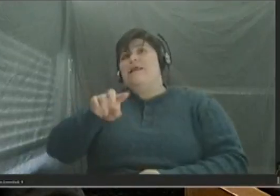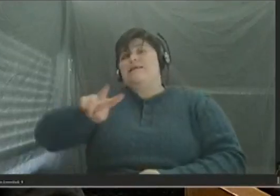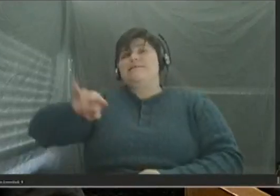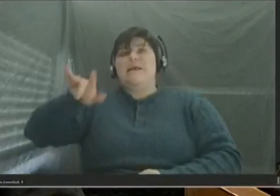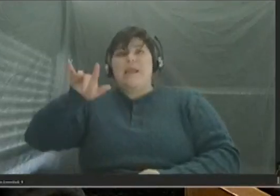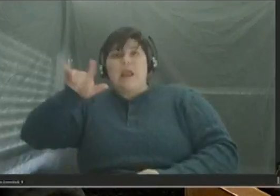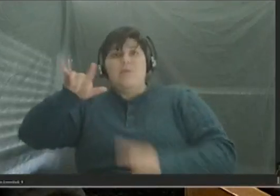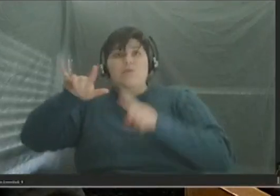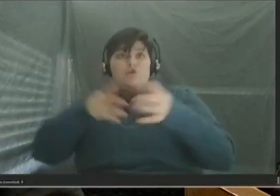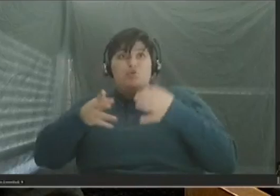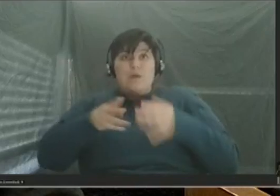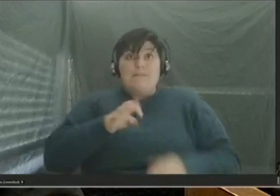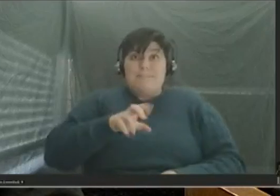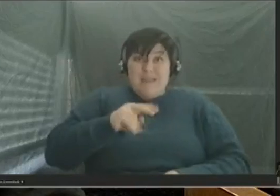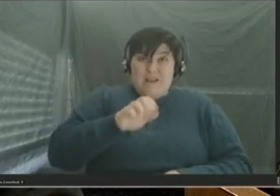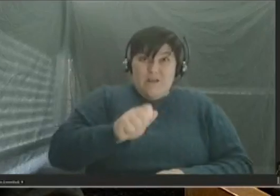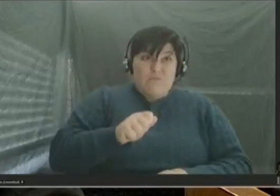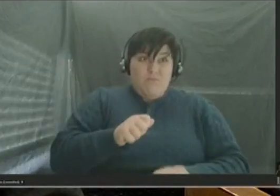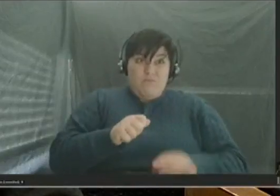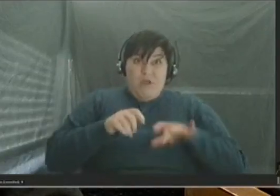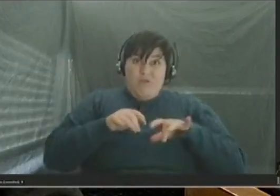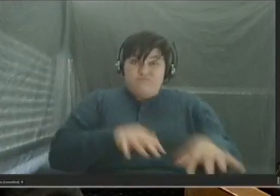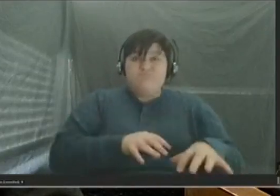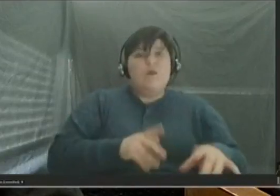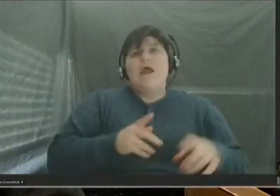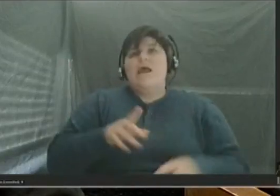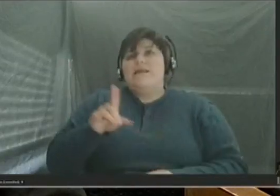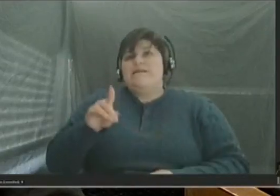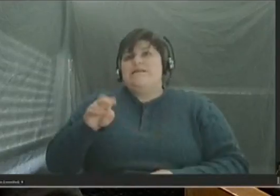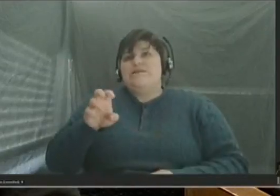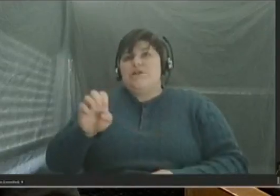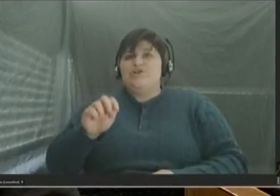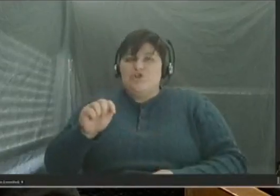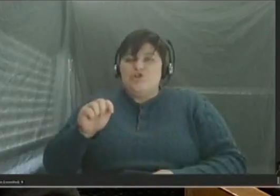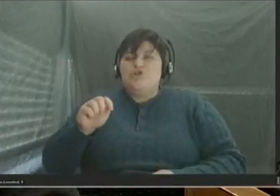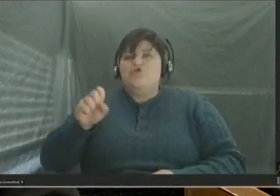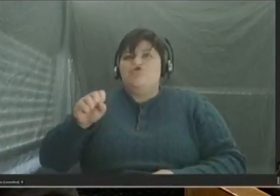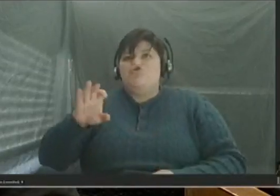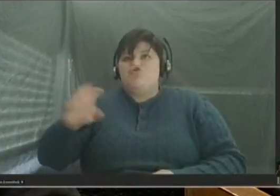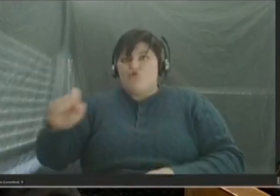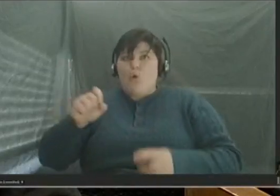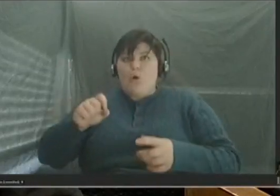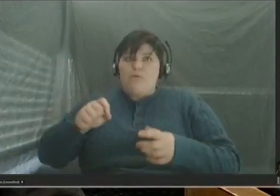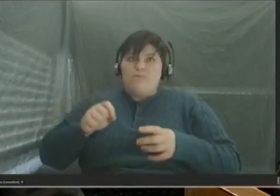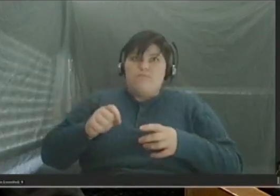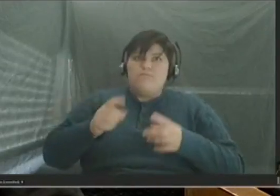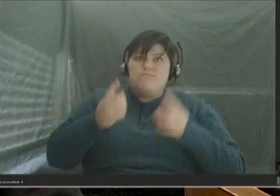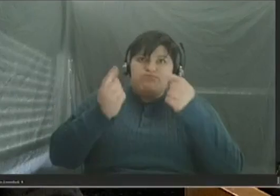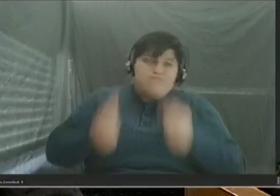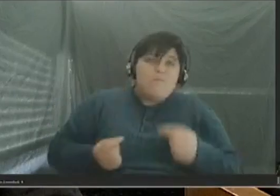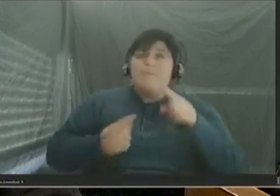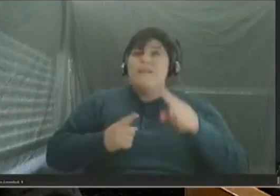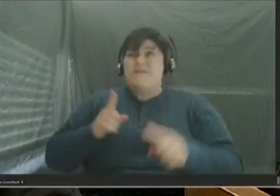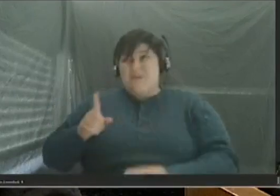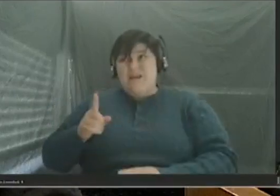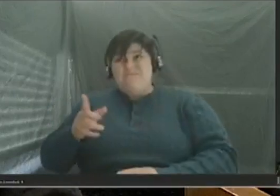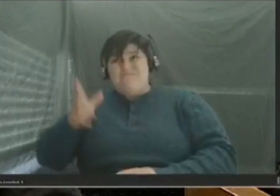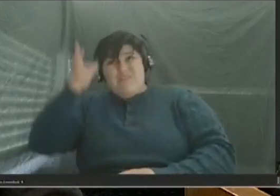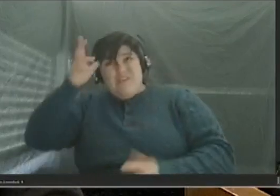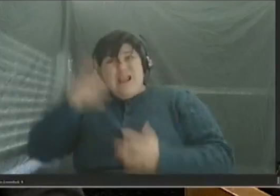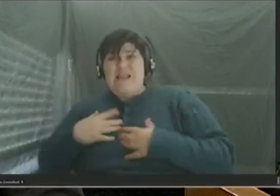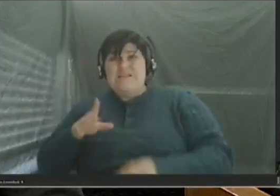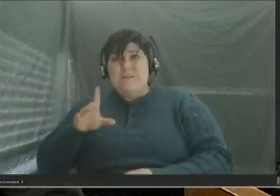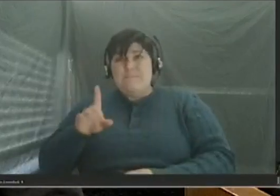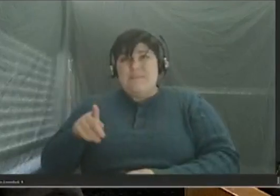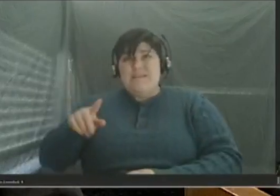invasion of Panama and as part of Operation Desert Storm in Kuwait. This experience left him with PTSD and other injuries that over 30 years